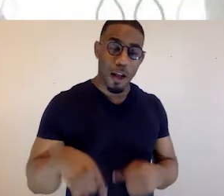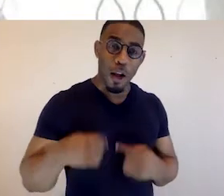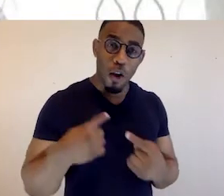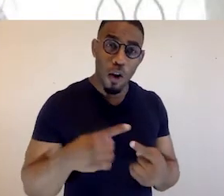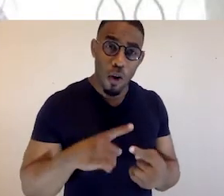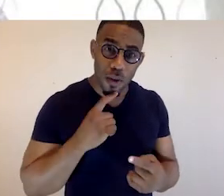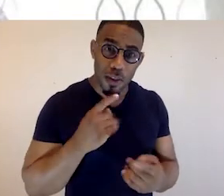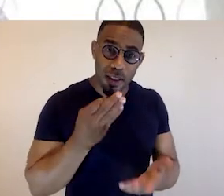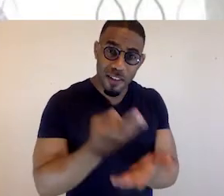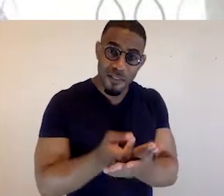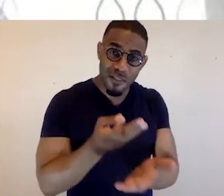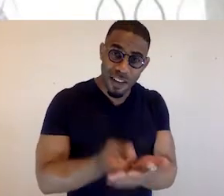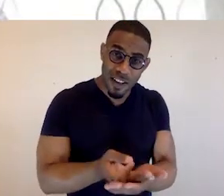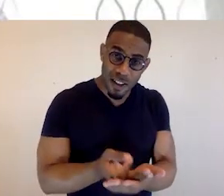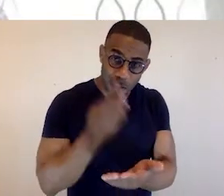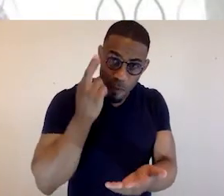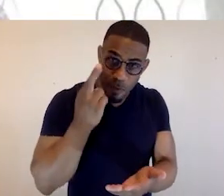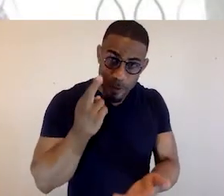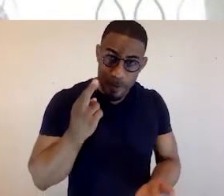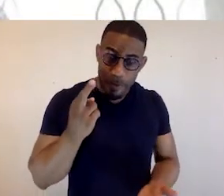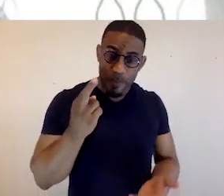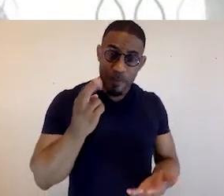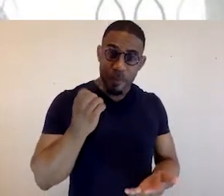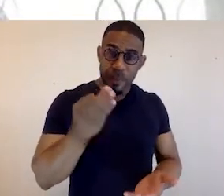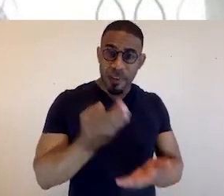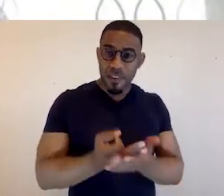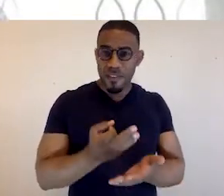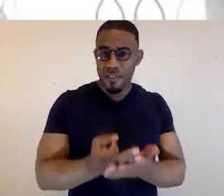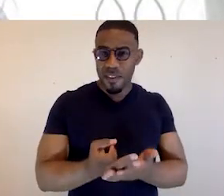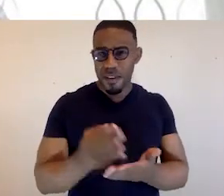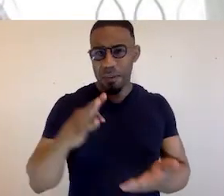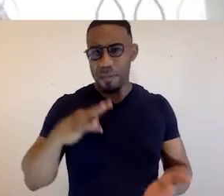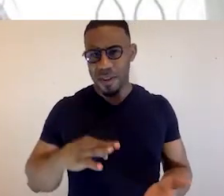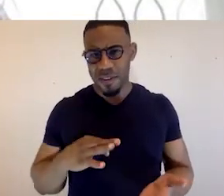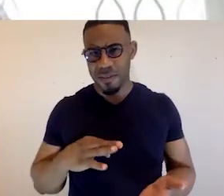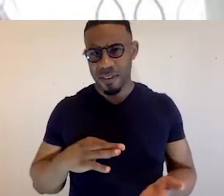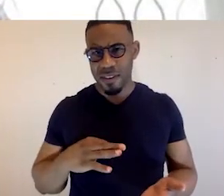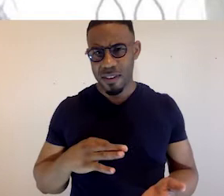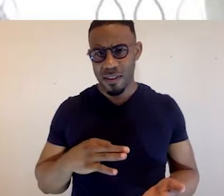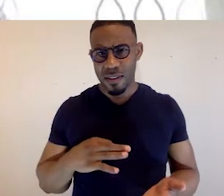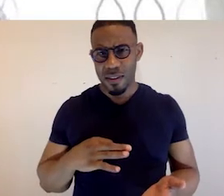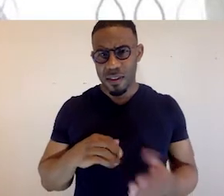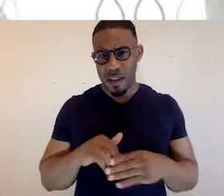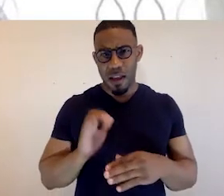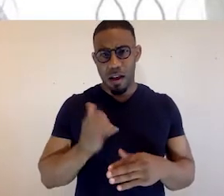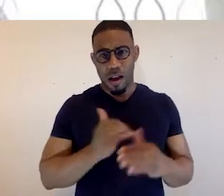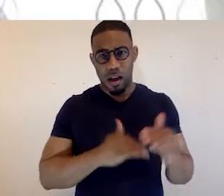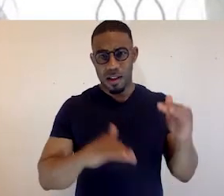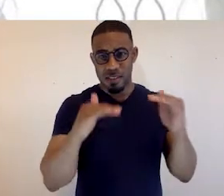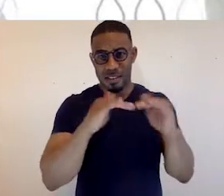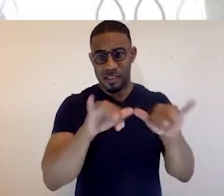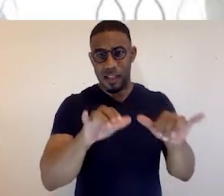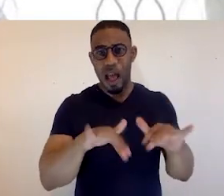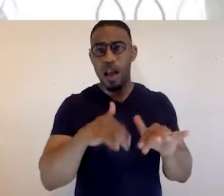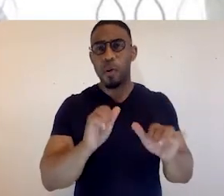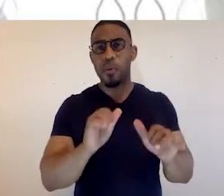there is a financial reason, a financial benefit in